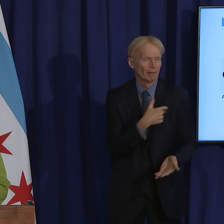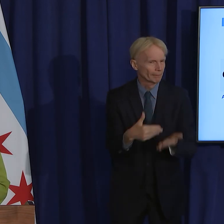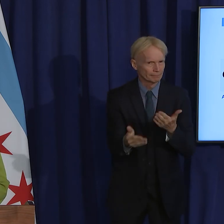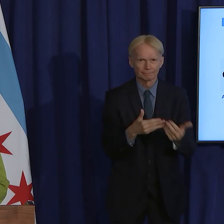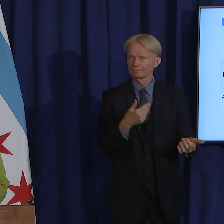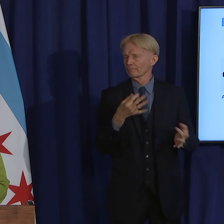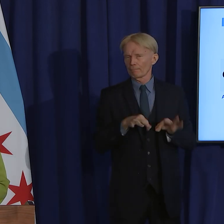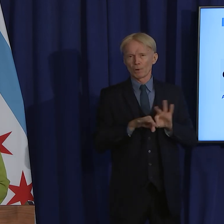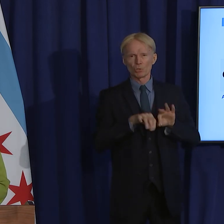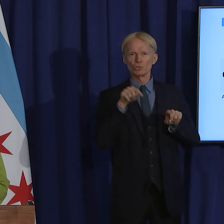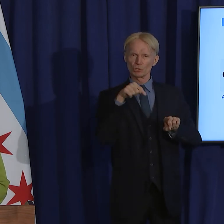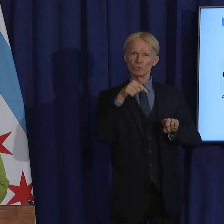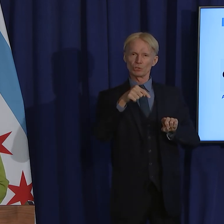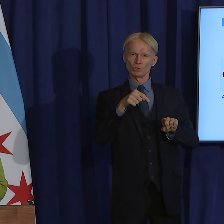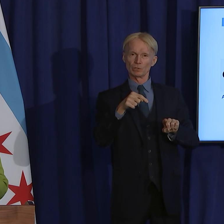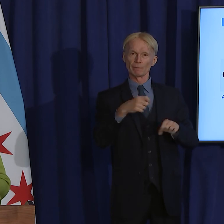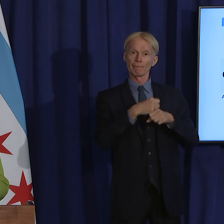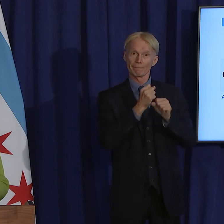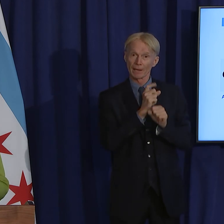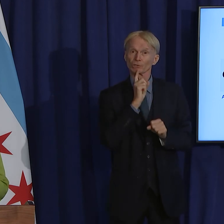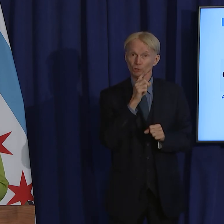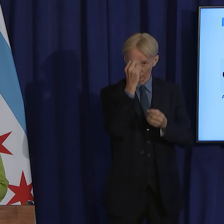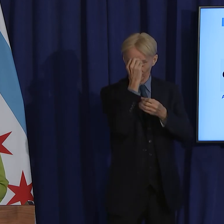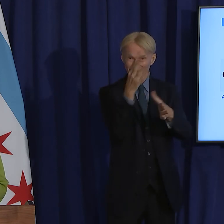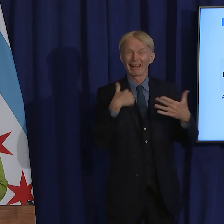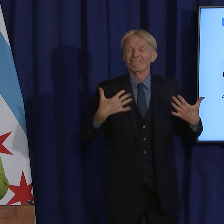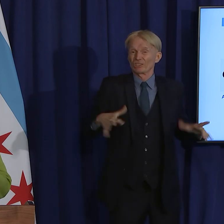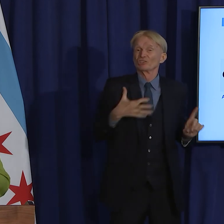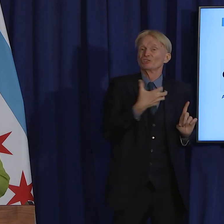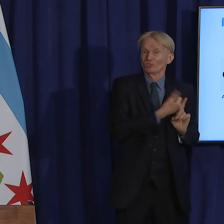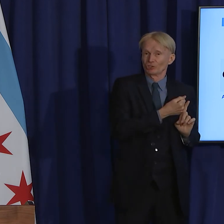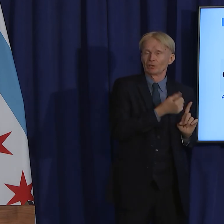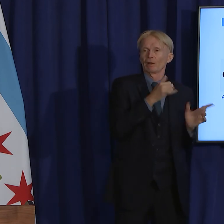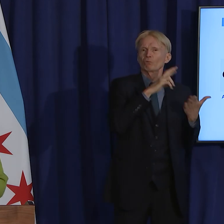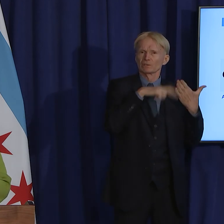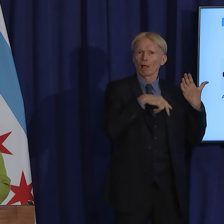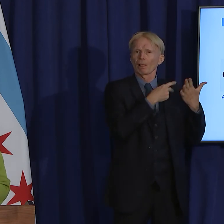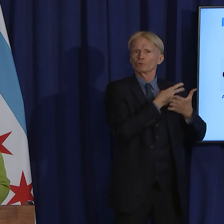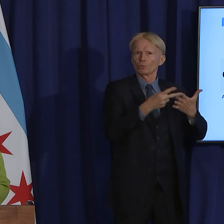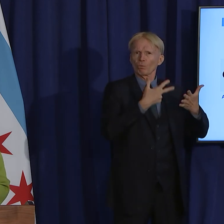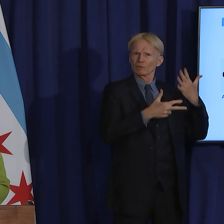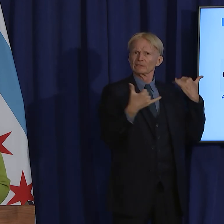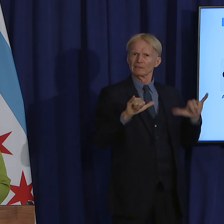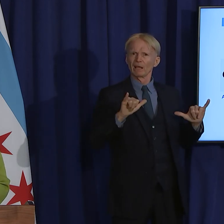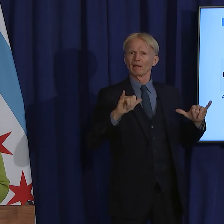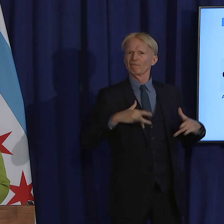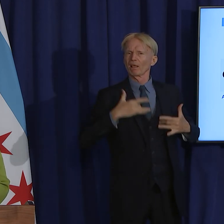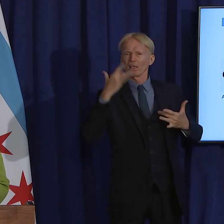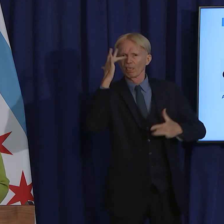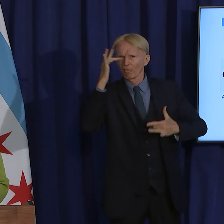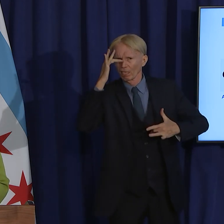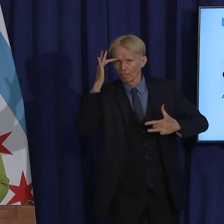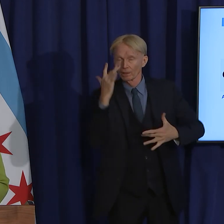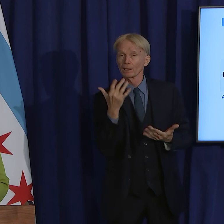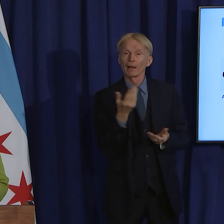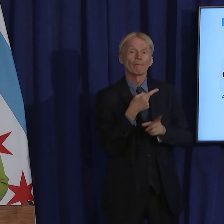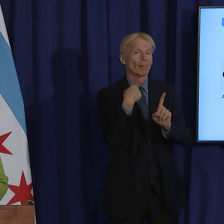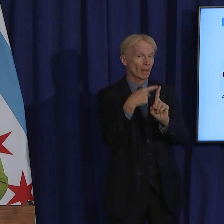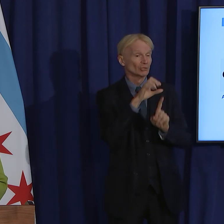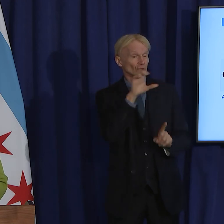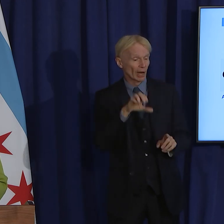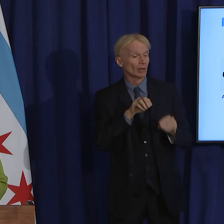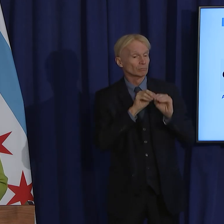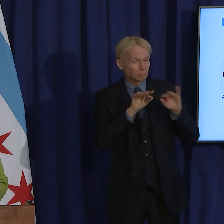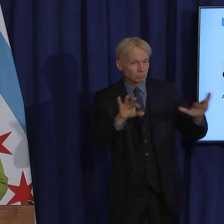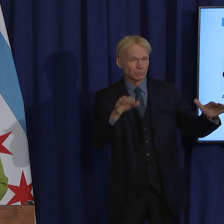anyway. And it's just making sure that they share that they've gotten the vaccine, and then we've been doing a lot of communication to our doctors here so they know what to